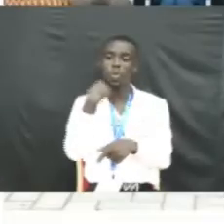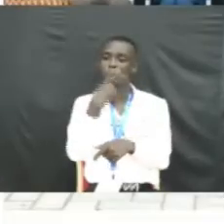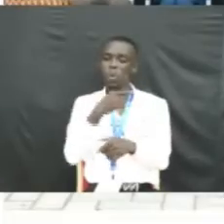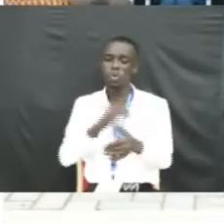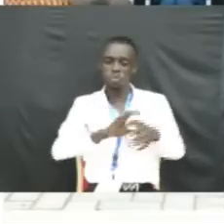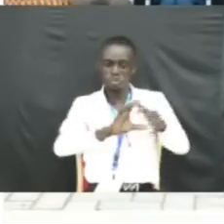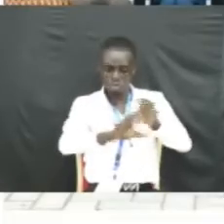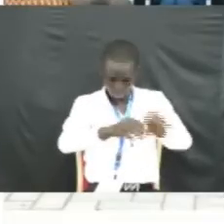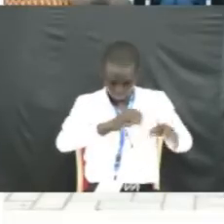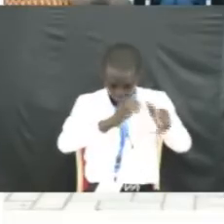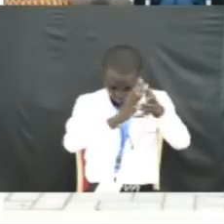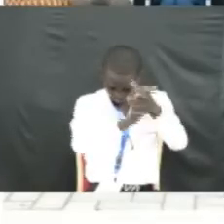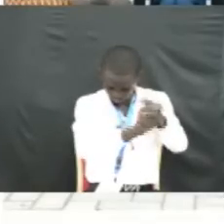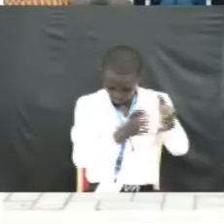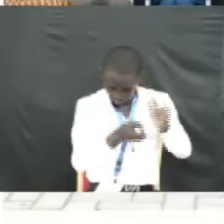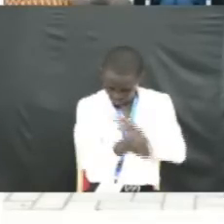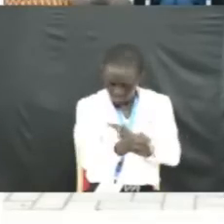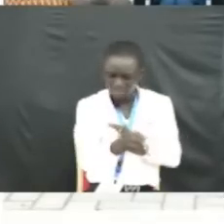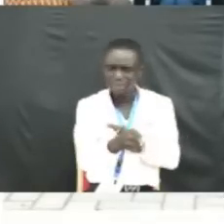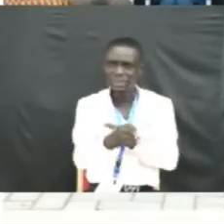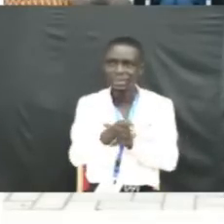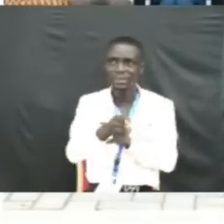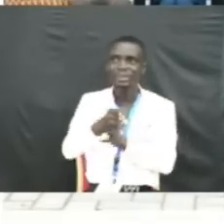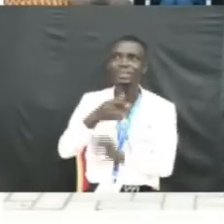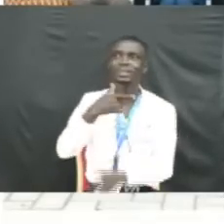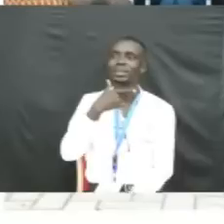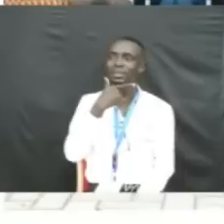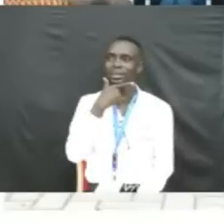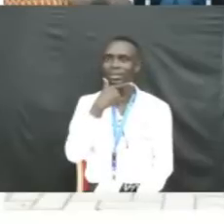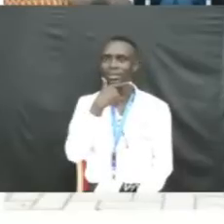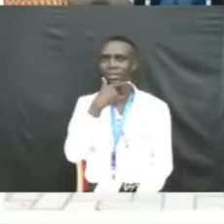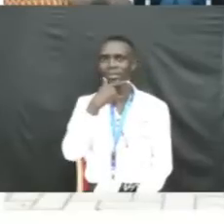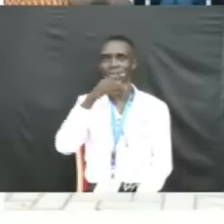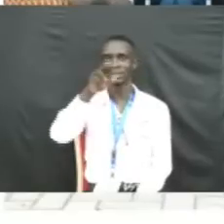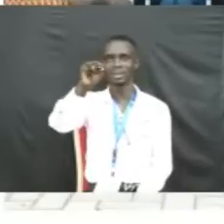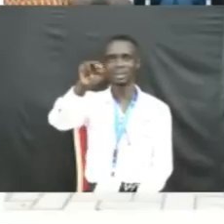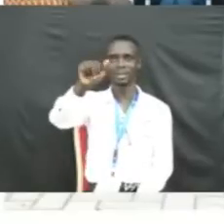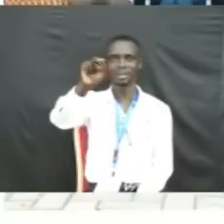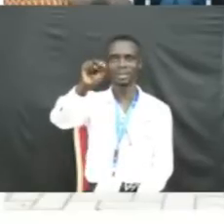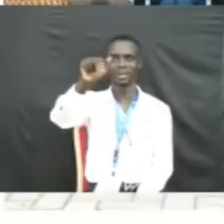Ghana, his excellency Nana Adanga Auadun.